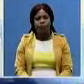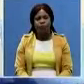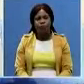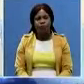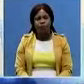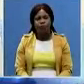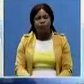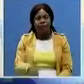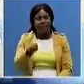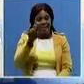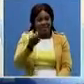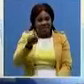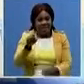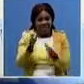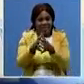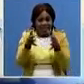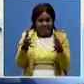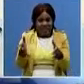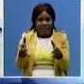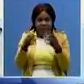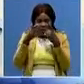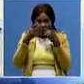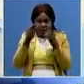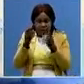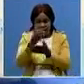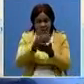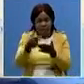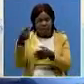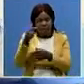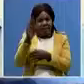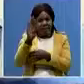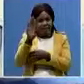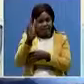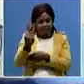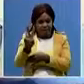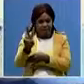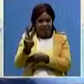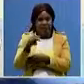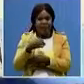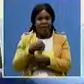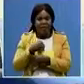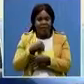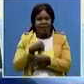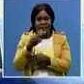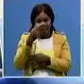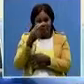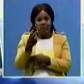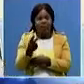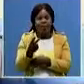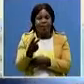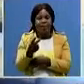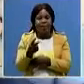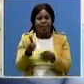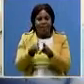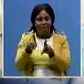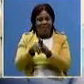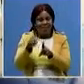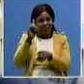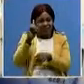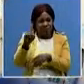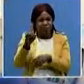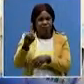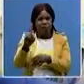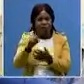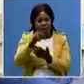The need for enhanced data collection on gender-based violence has been recognized as one of the priorities